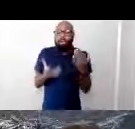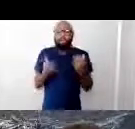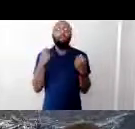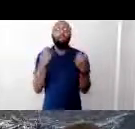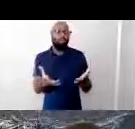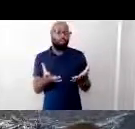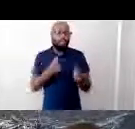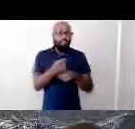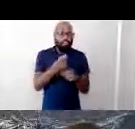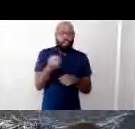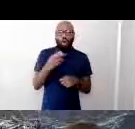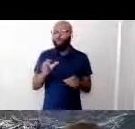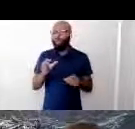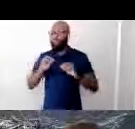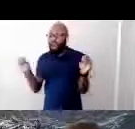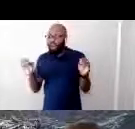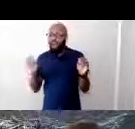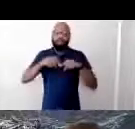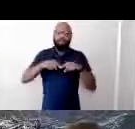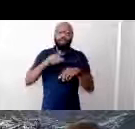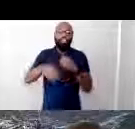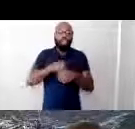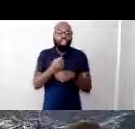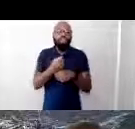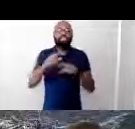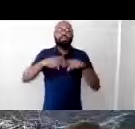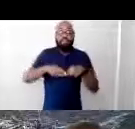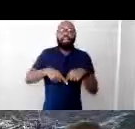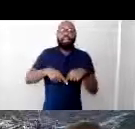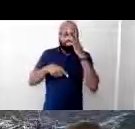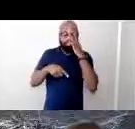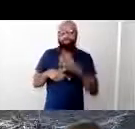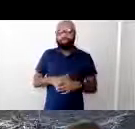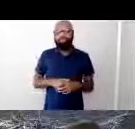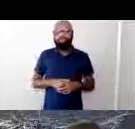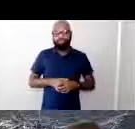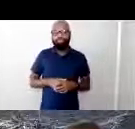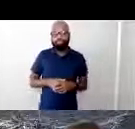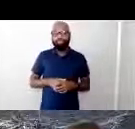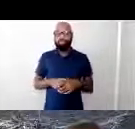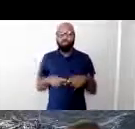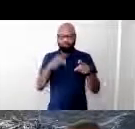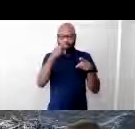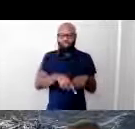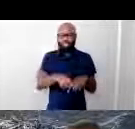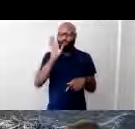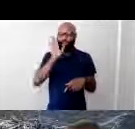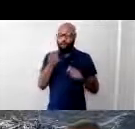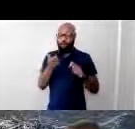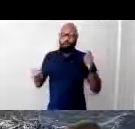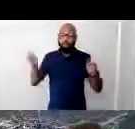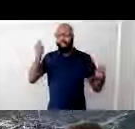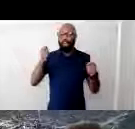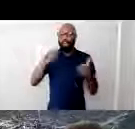There may be none in a given year, depending on how the CIP falls. But those are going to be larger projects. I mean,